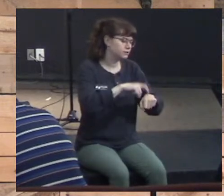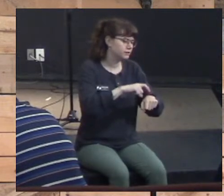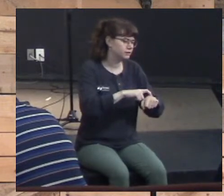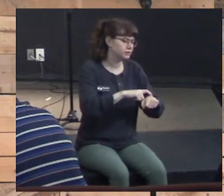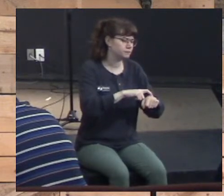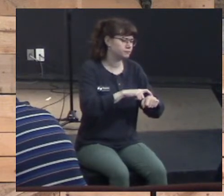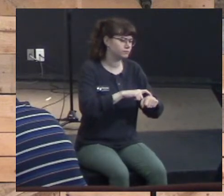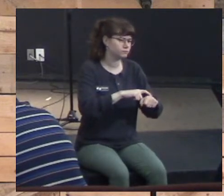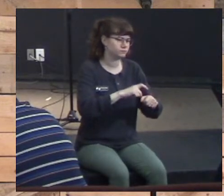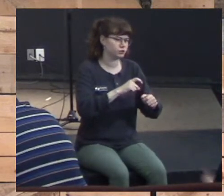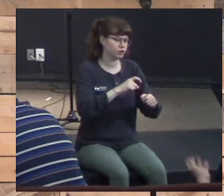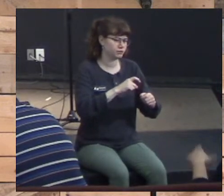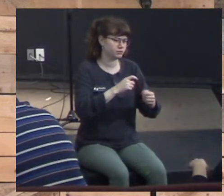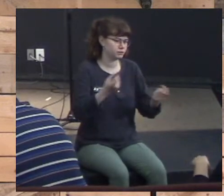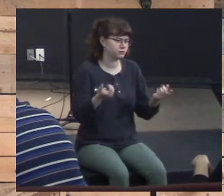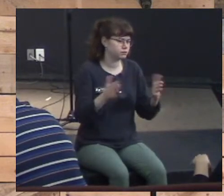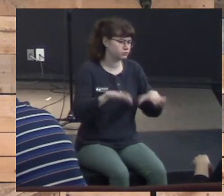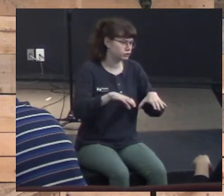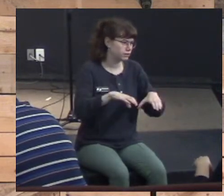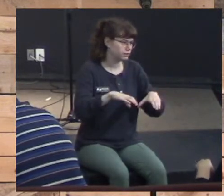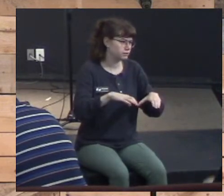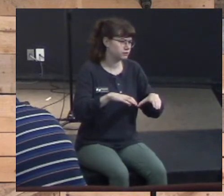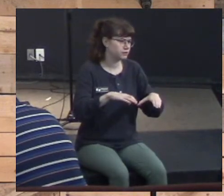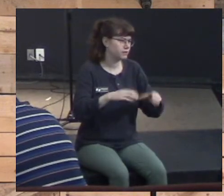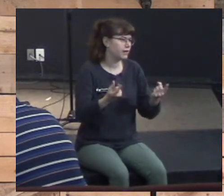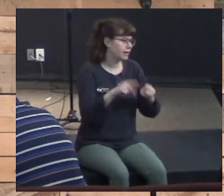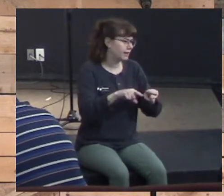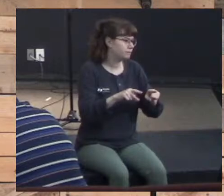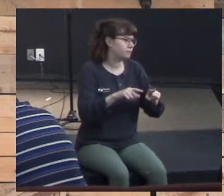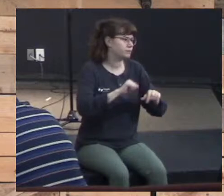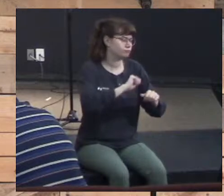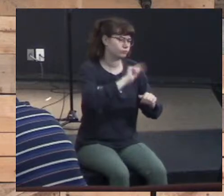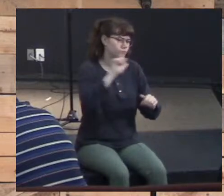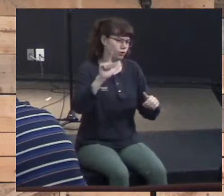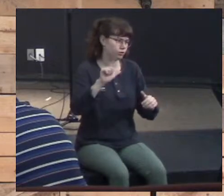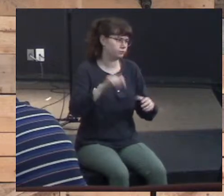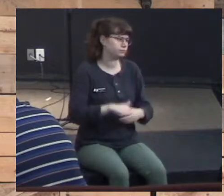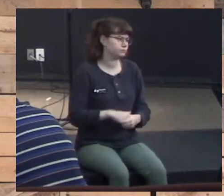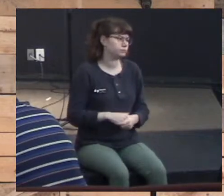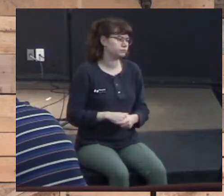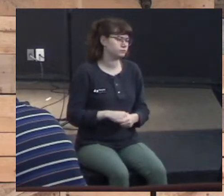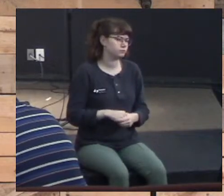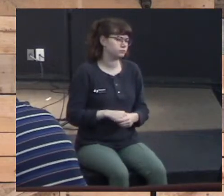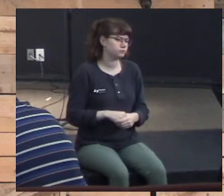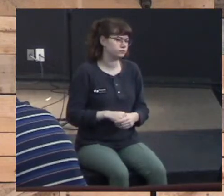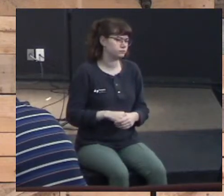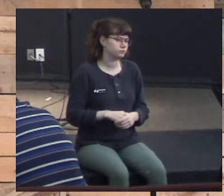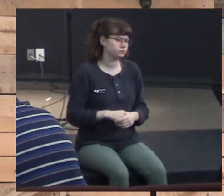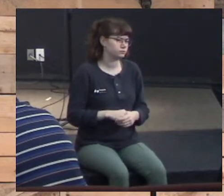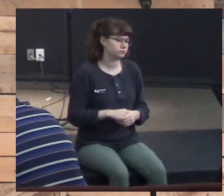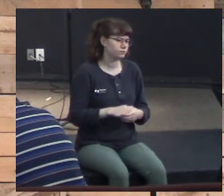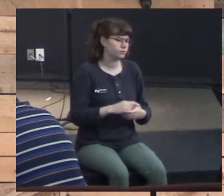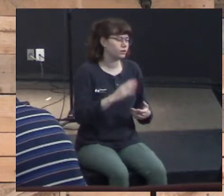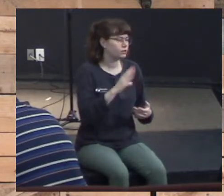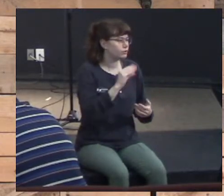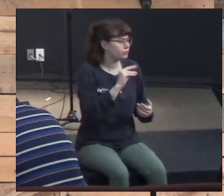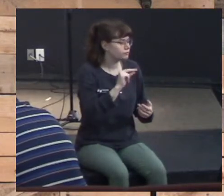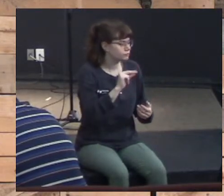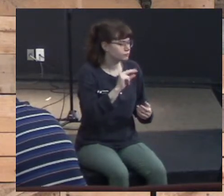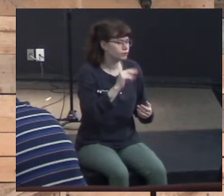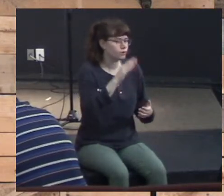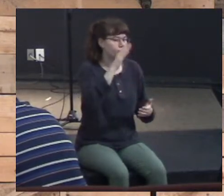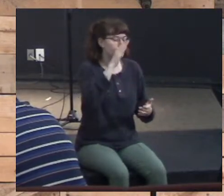and chance happen to them all. Moreover, no man knows, or woman knows, when his